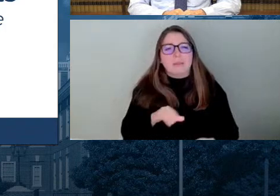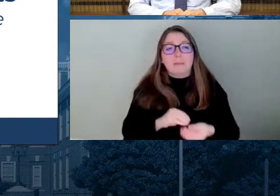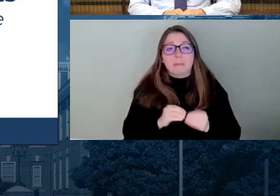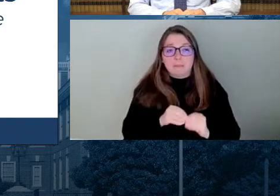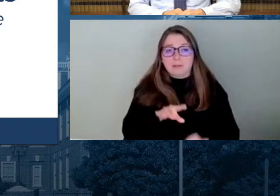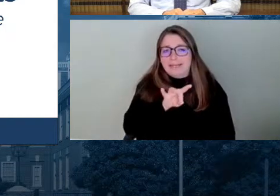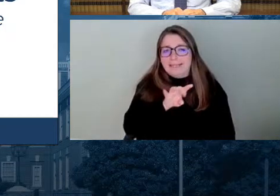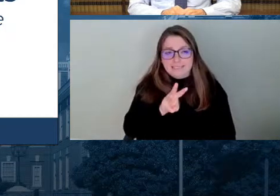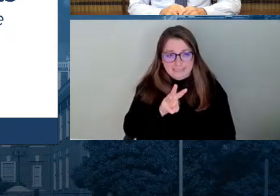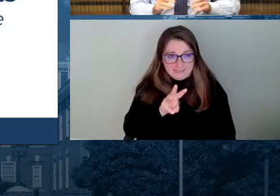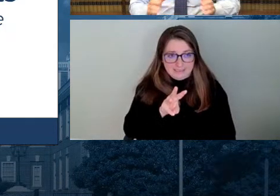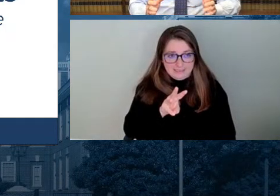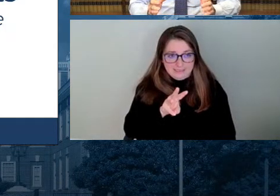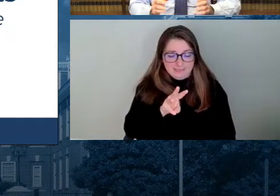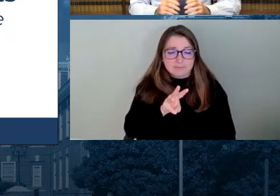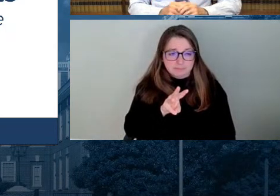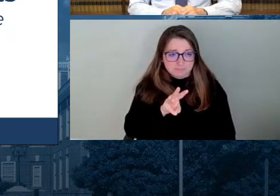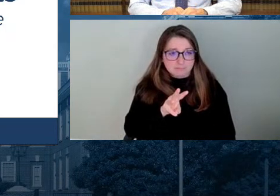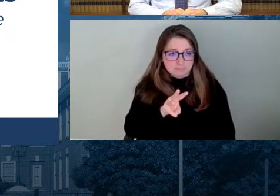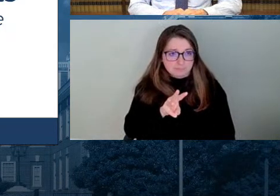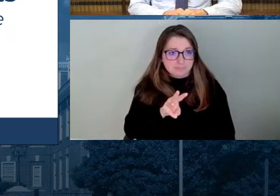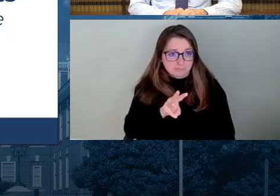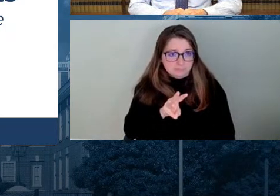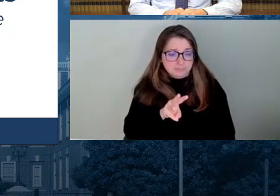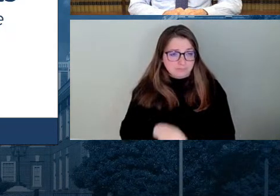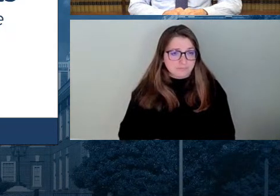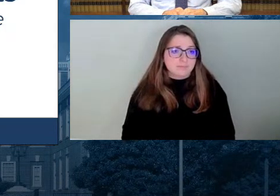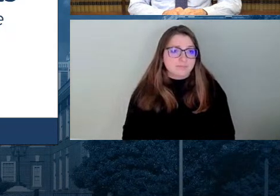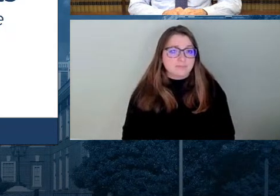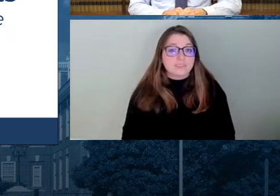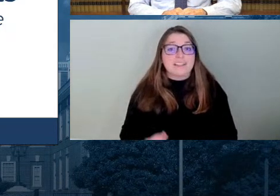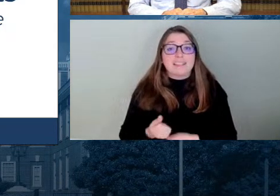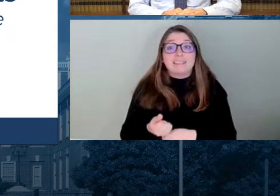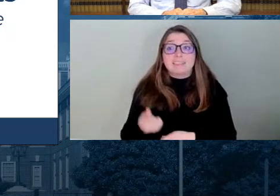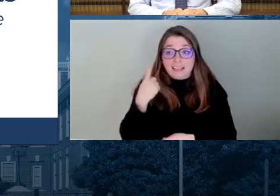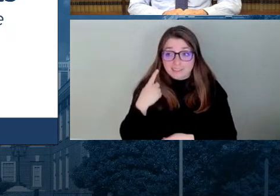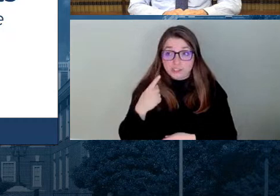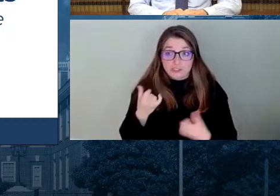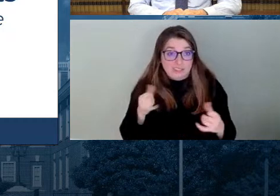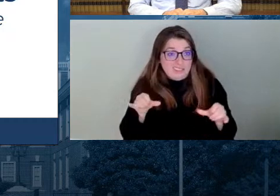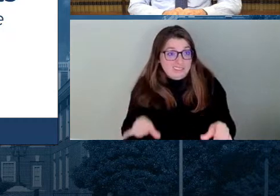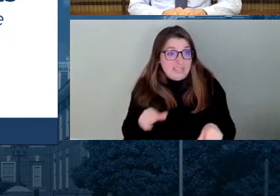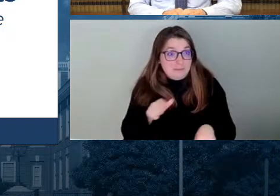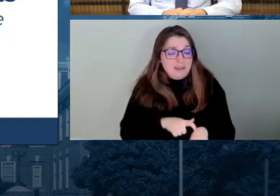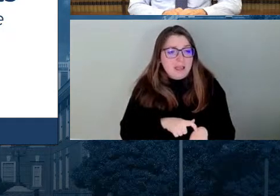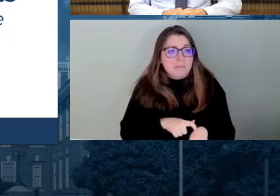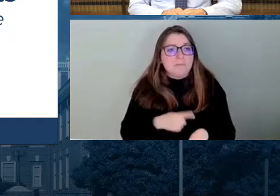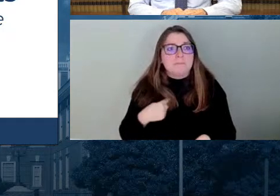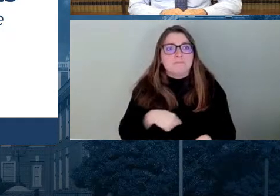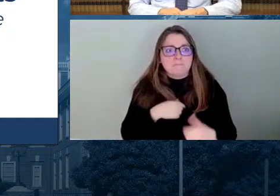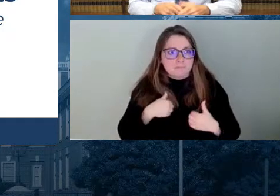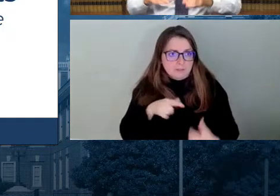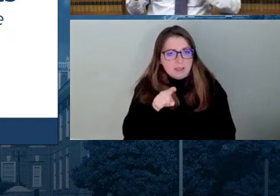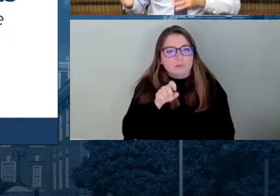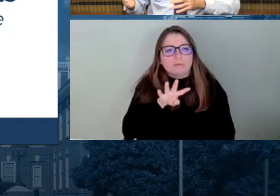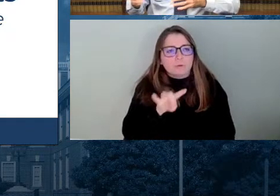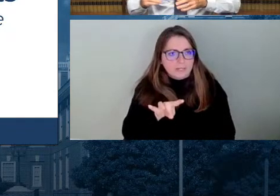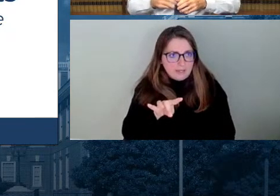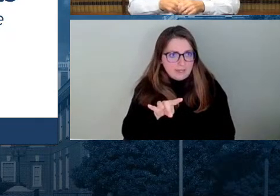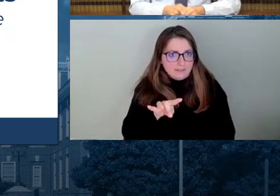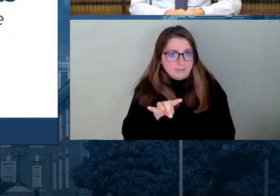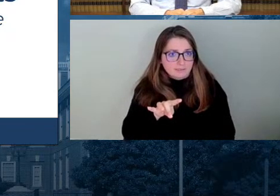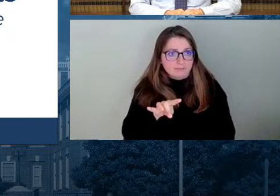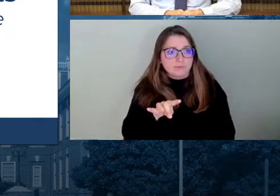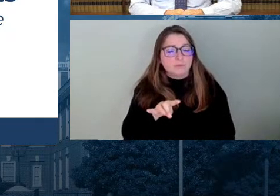86. Just to give you some context and comparison, last year at this time it was 148. So a little bit higher